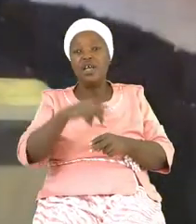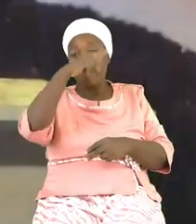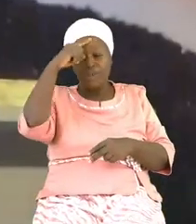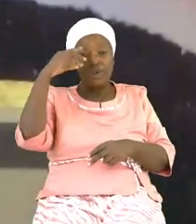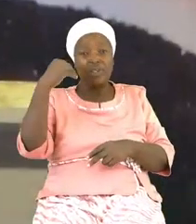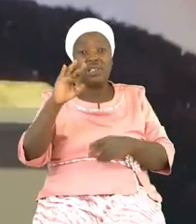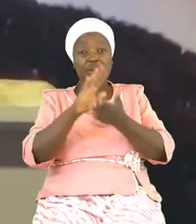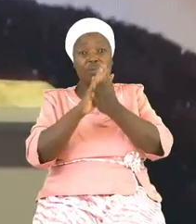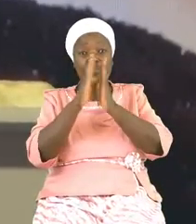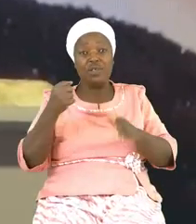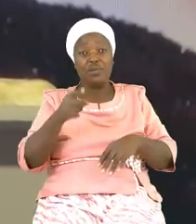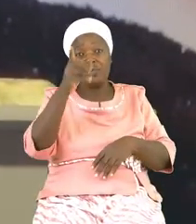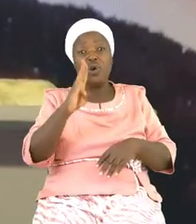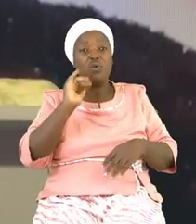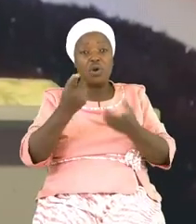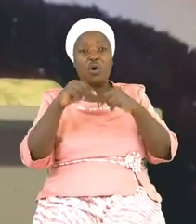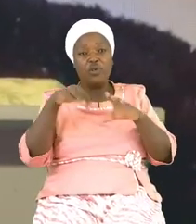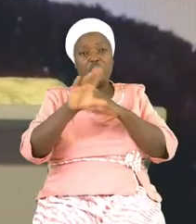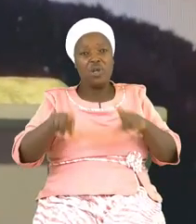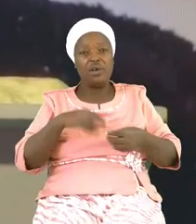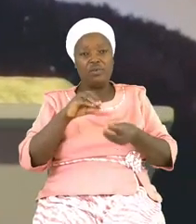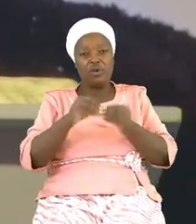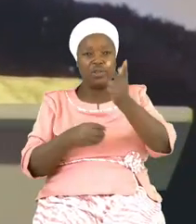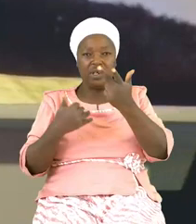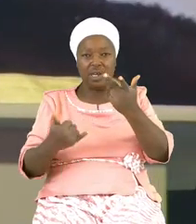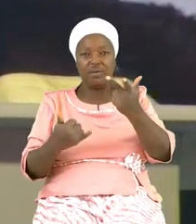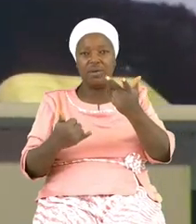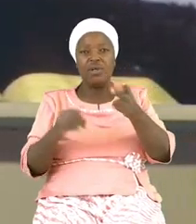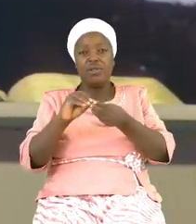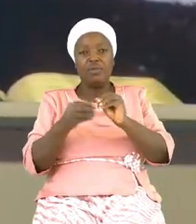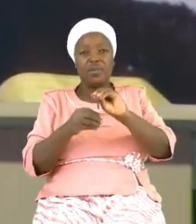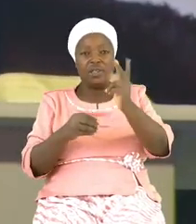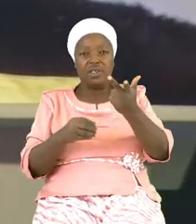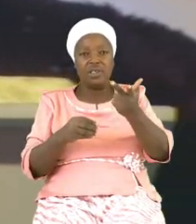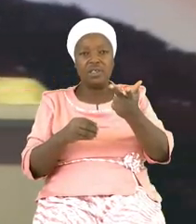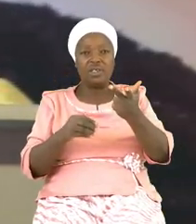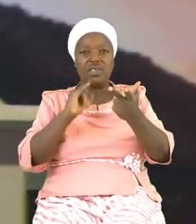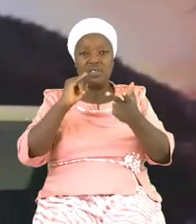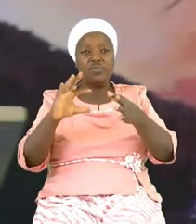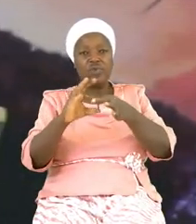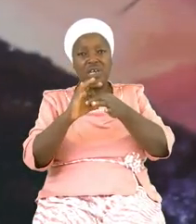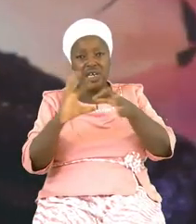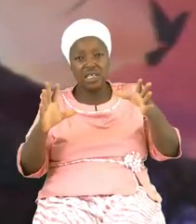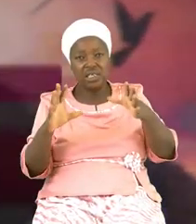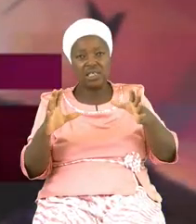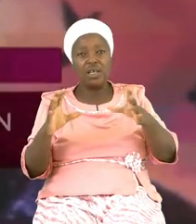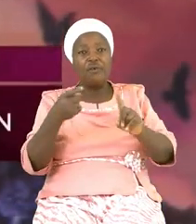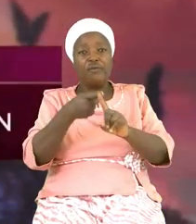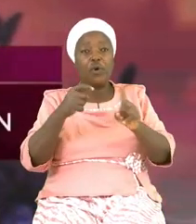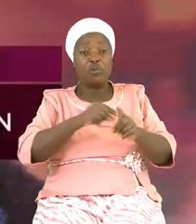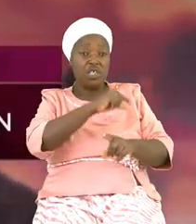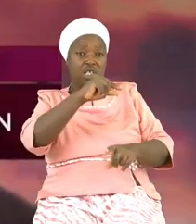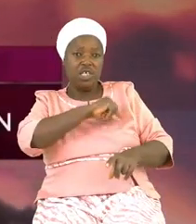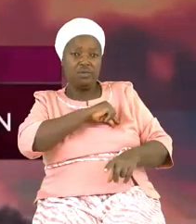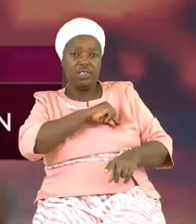will come into your life. Look at number three here. Number three, release from guilt after the